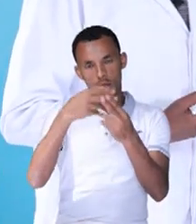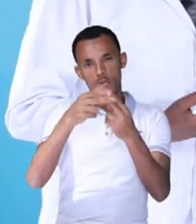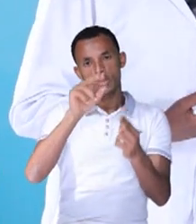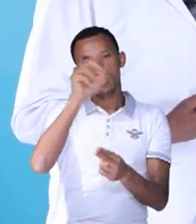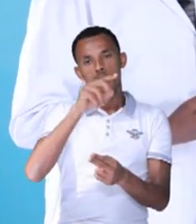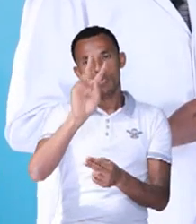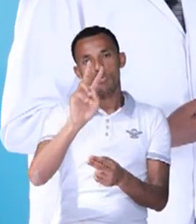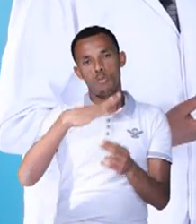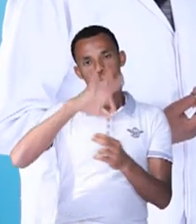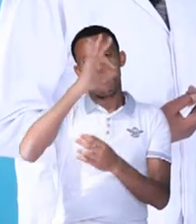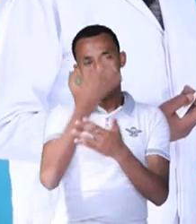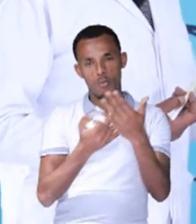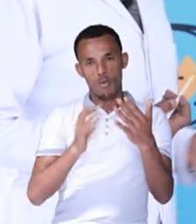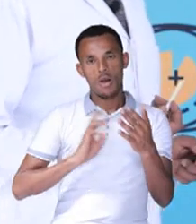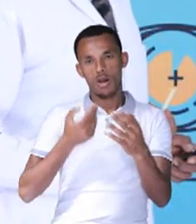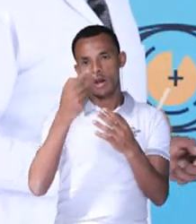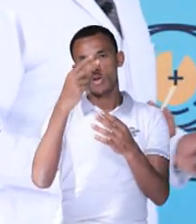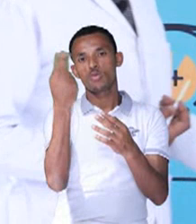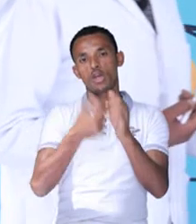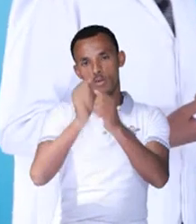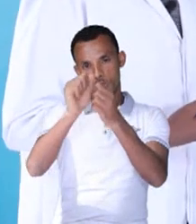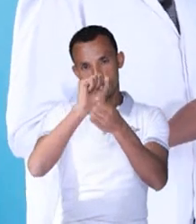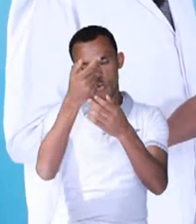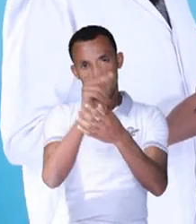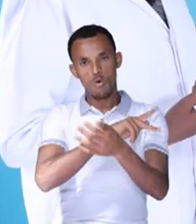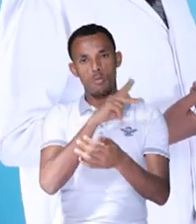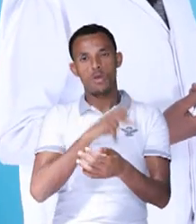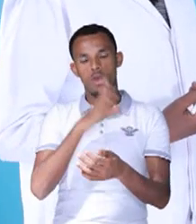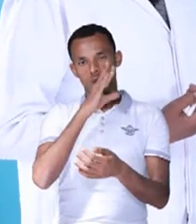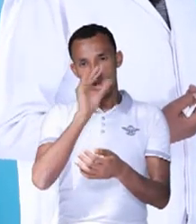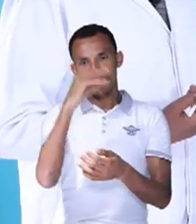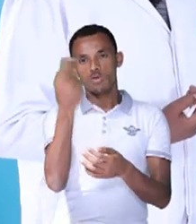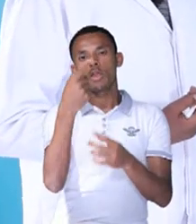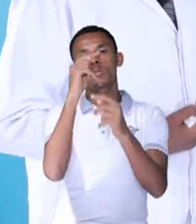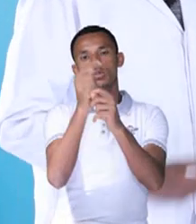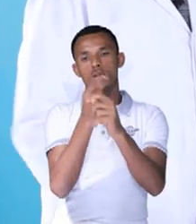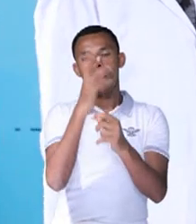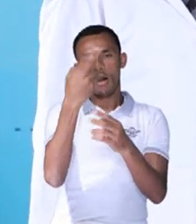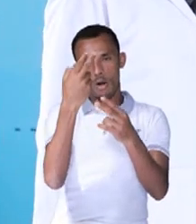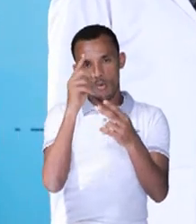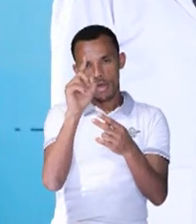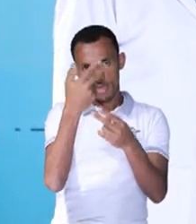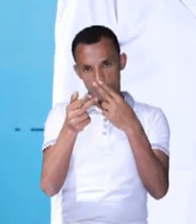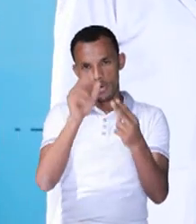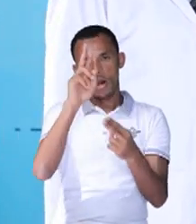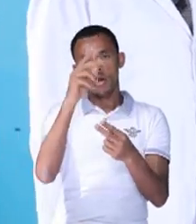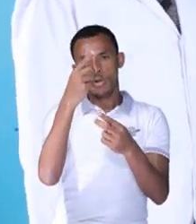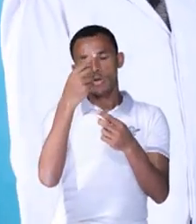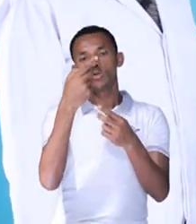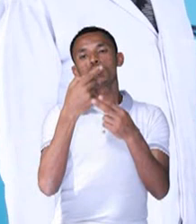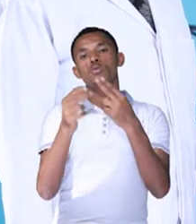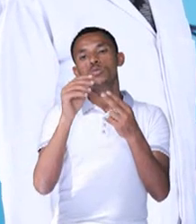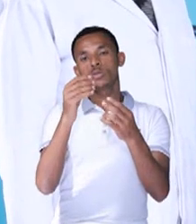you are applying distributive property and using trigonometric laws, r1 times r2 multiplied by cosine of theta